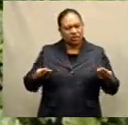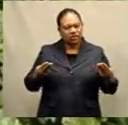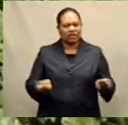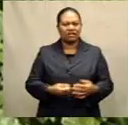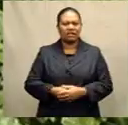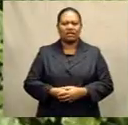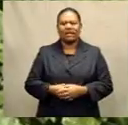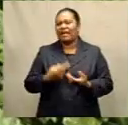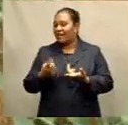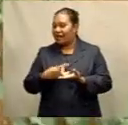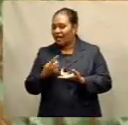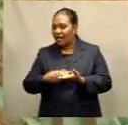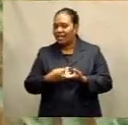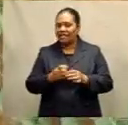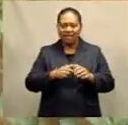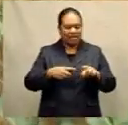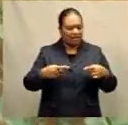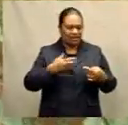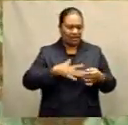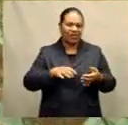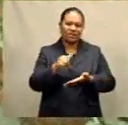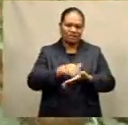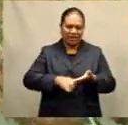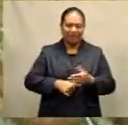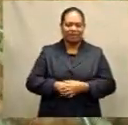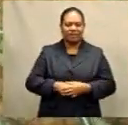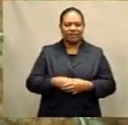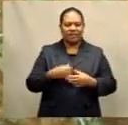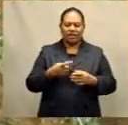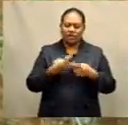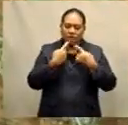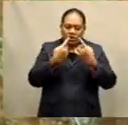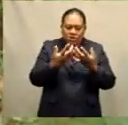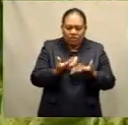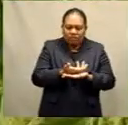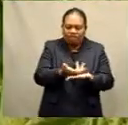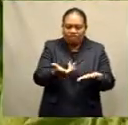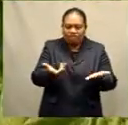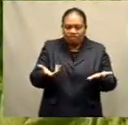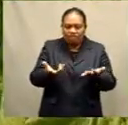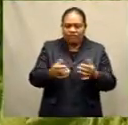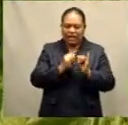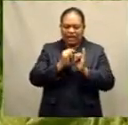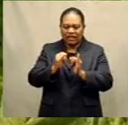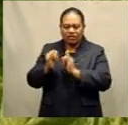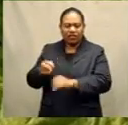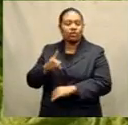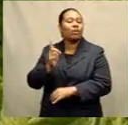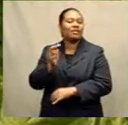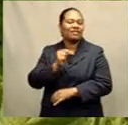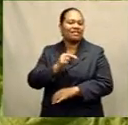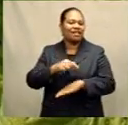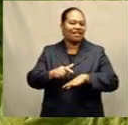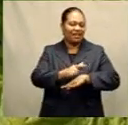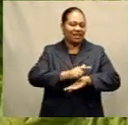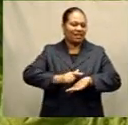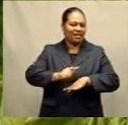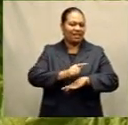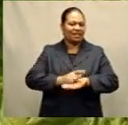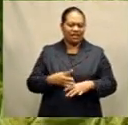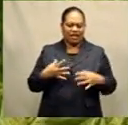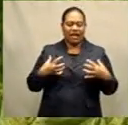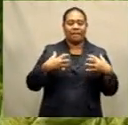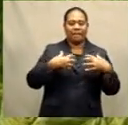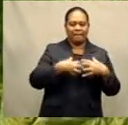to buy any other items needed. Planting materials will also be distributed based on individual requirement and land